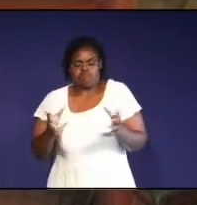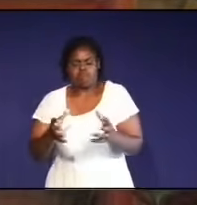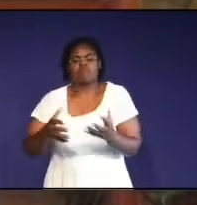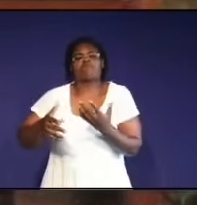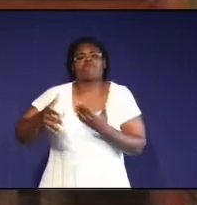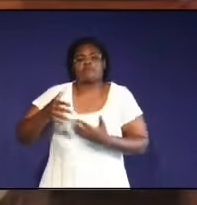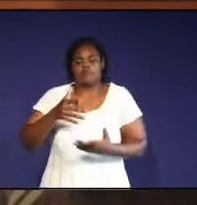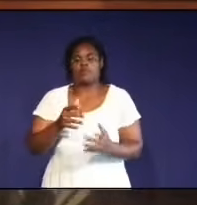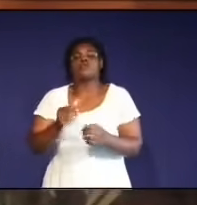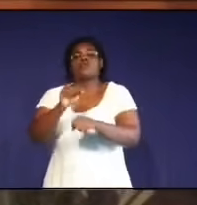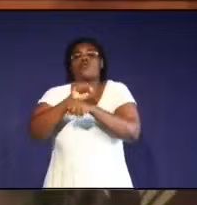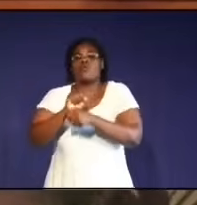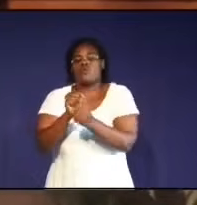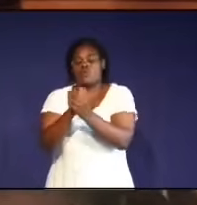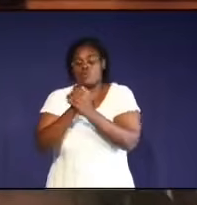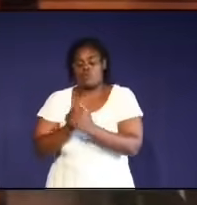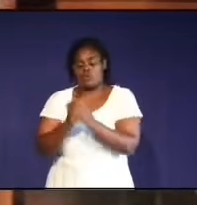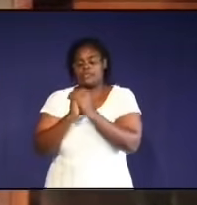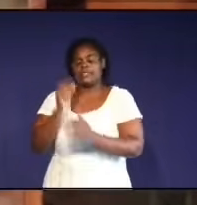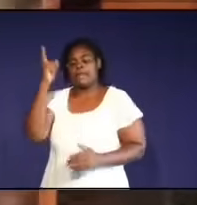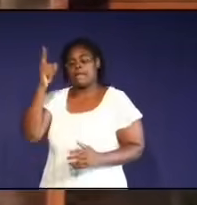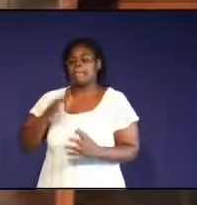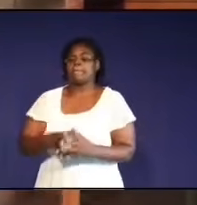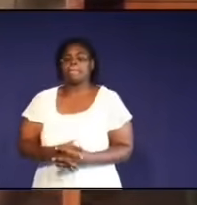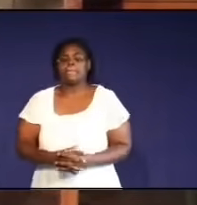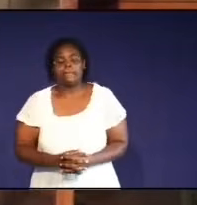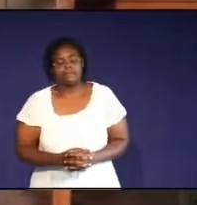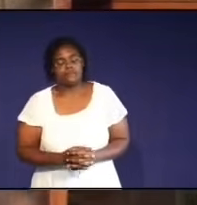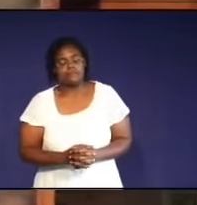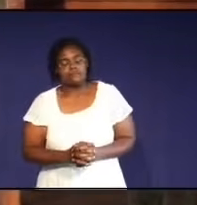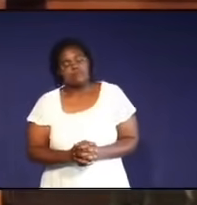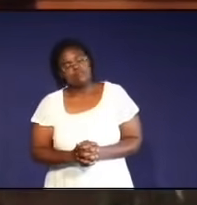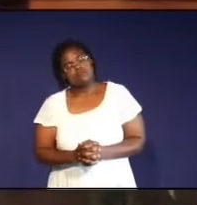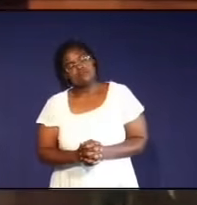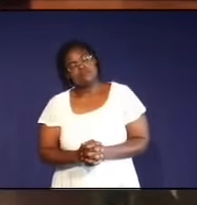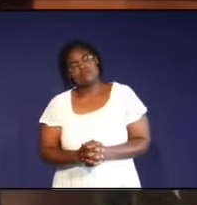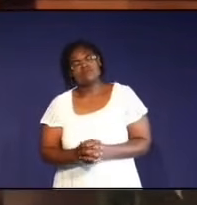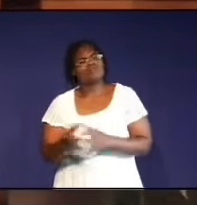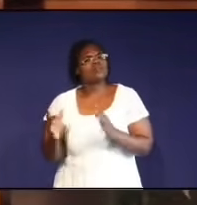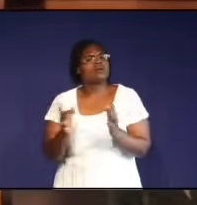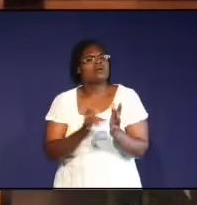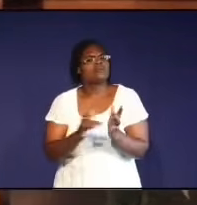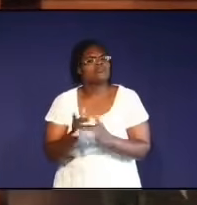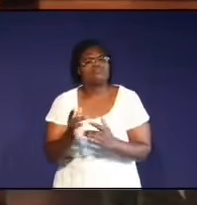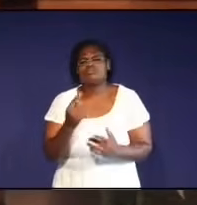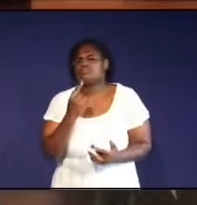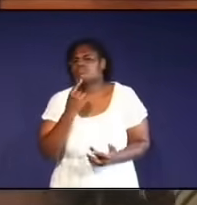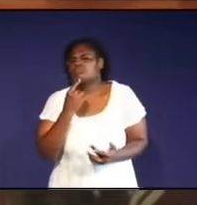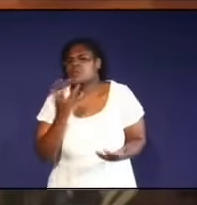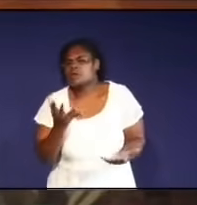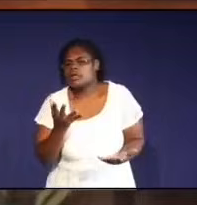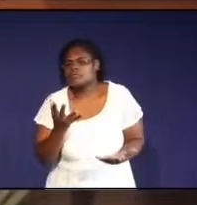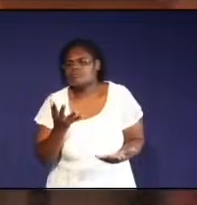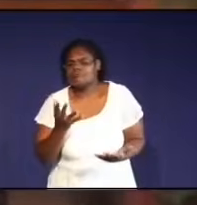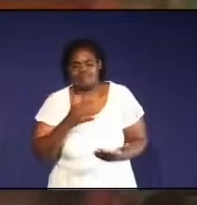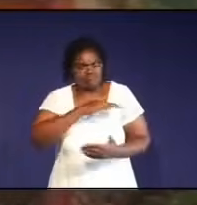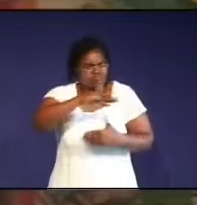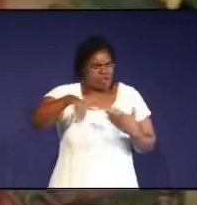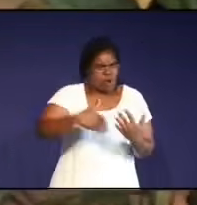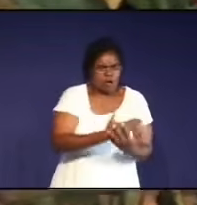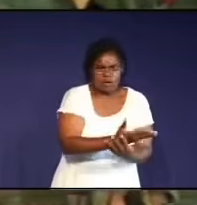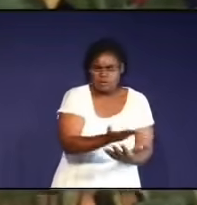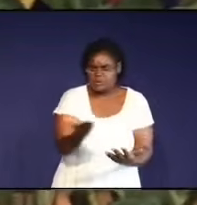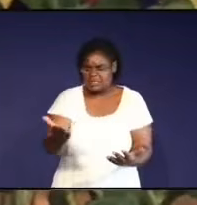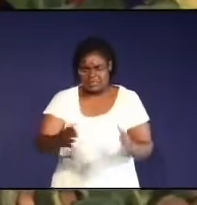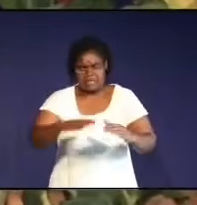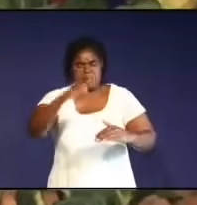So Jesus said to them, you see all of these things? There shall not be left